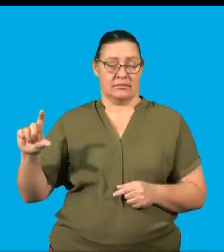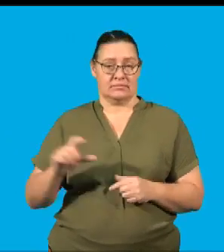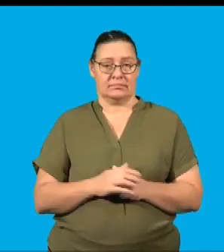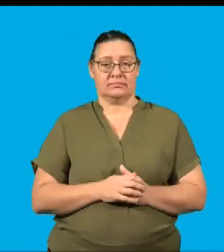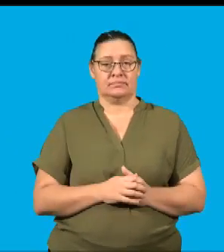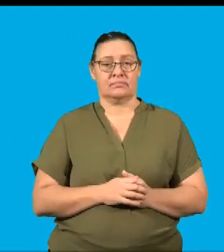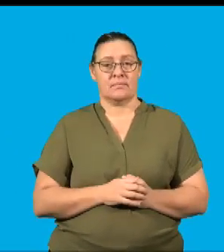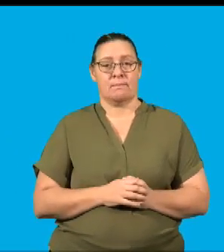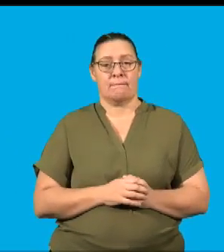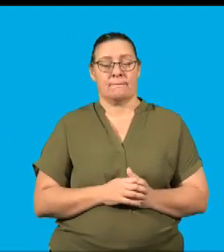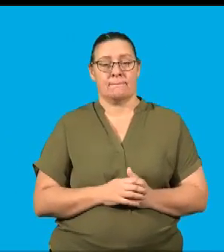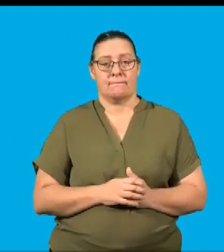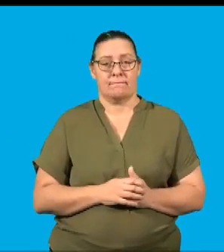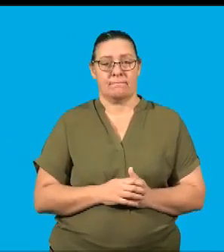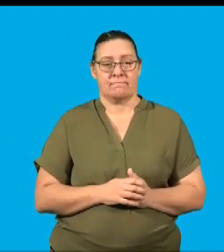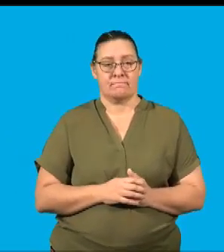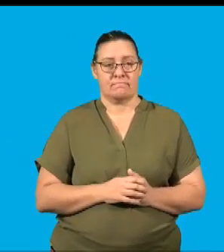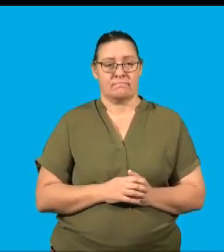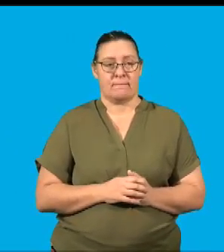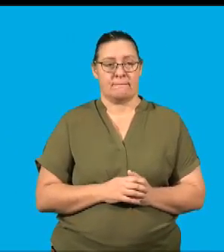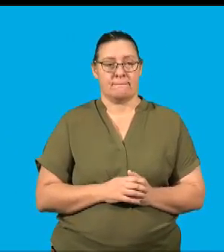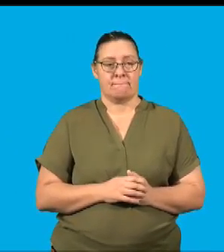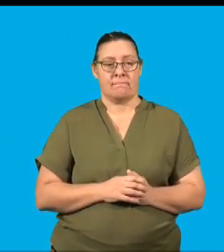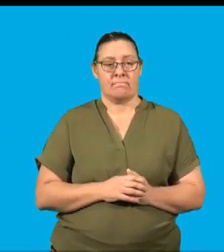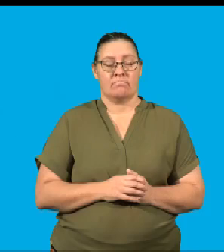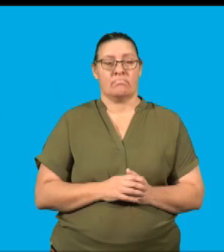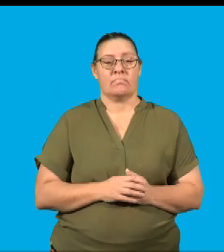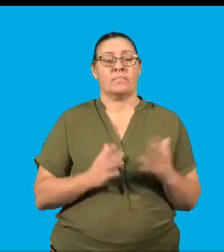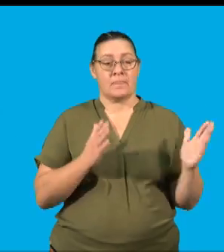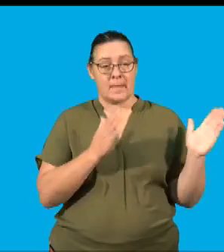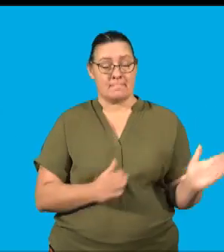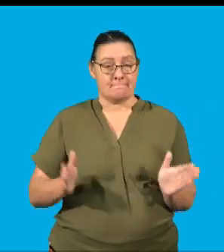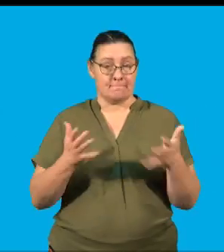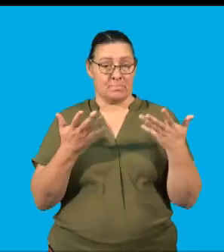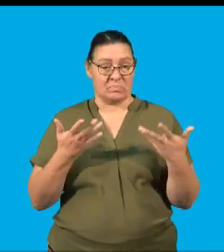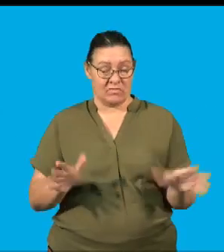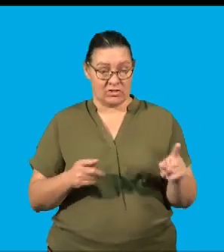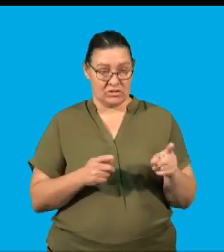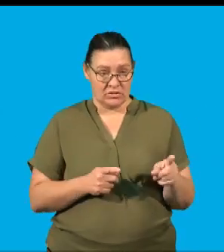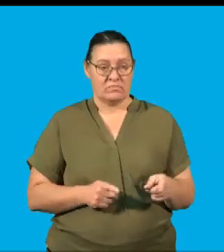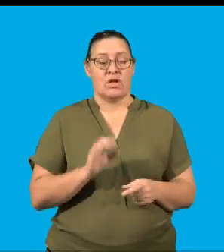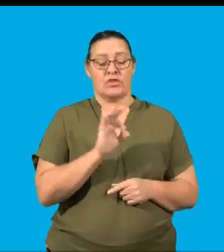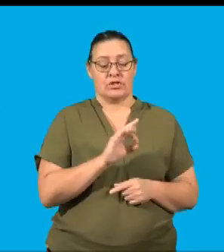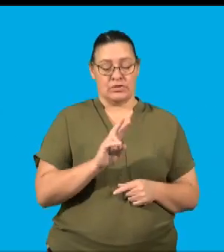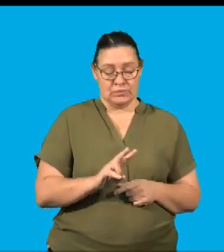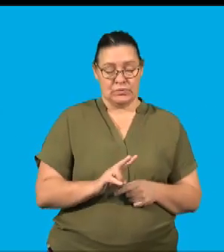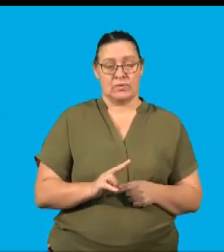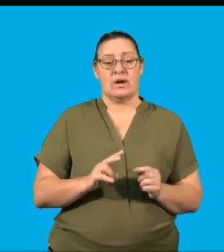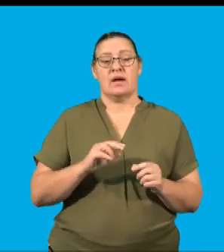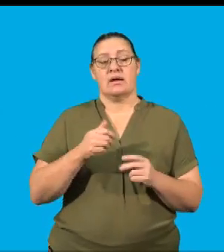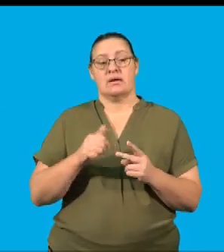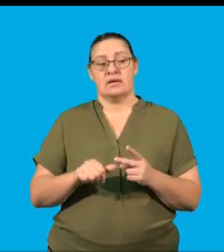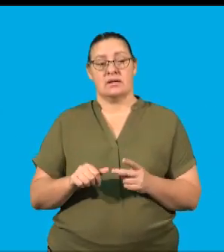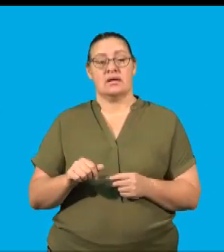what? From the lowest to the highest. So when you arrange, the smallest is 32 there, and the highest